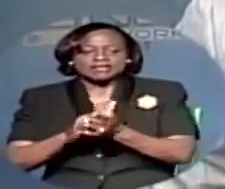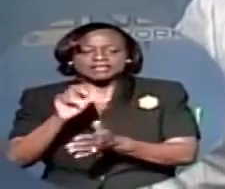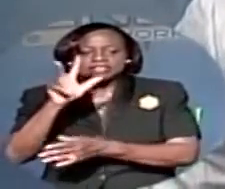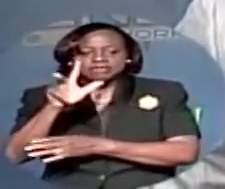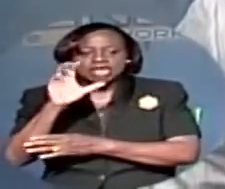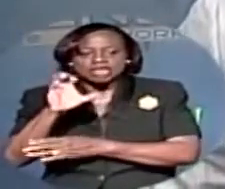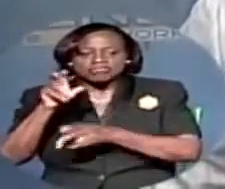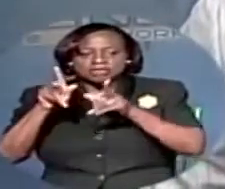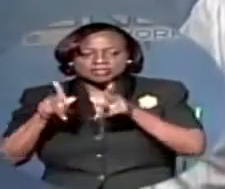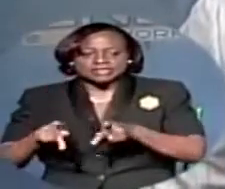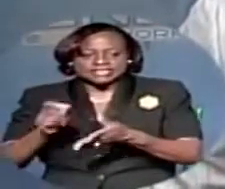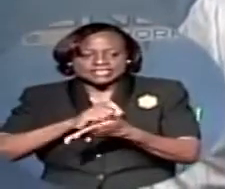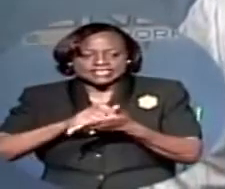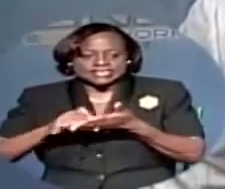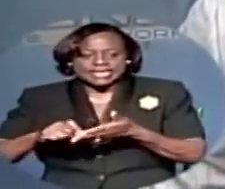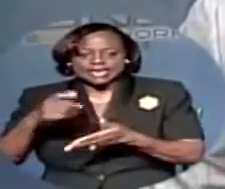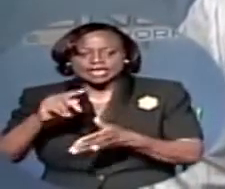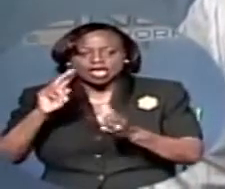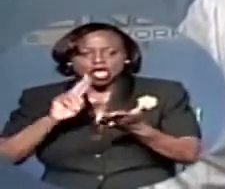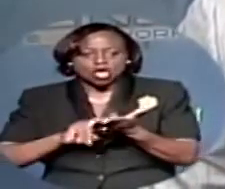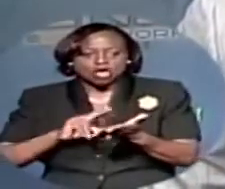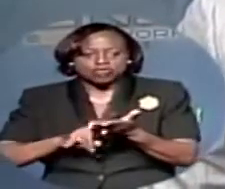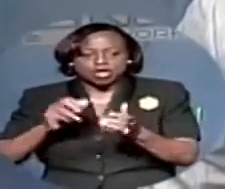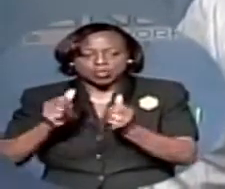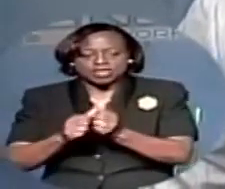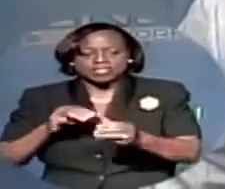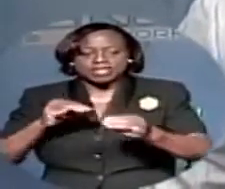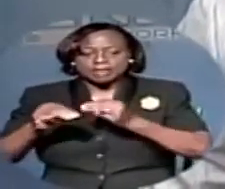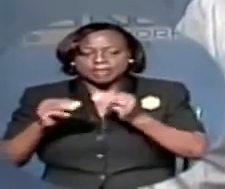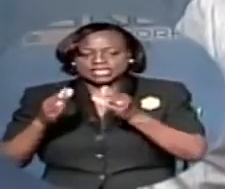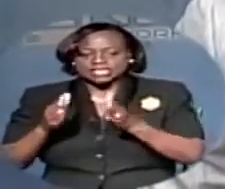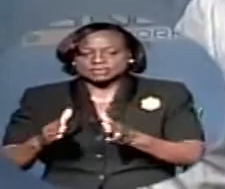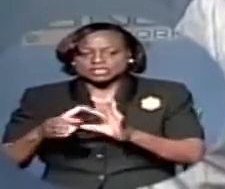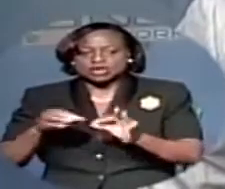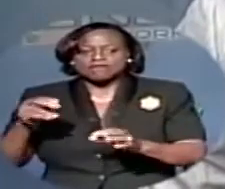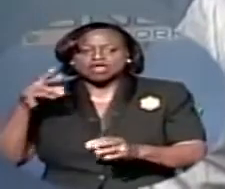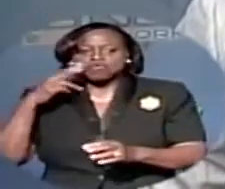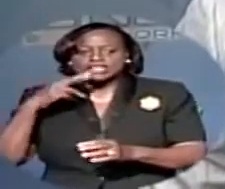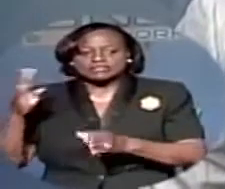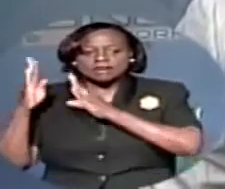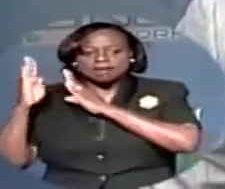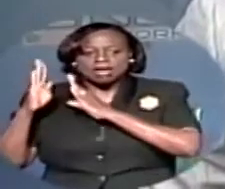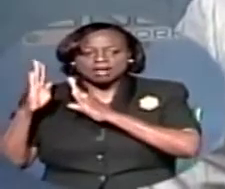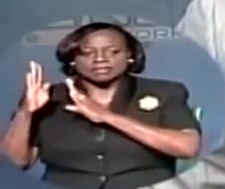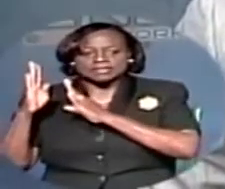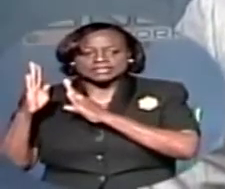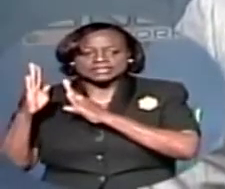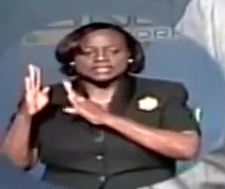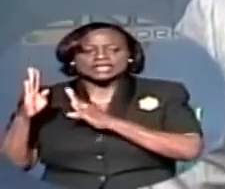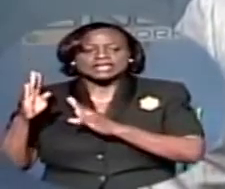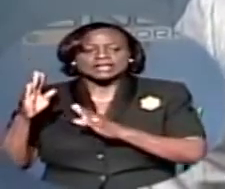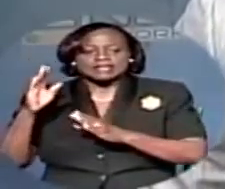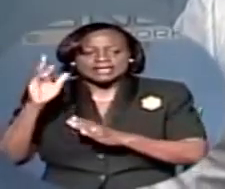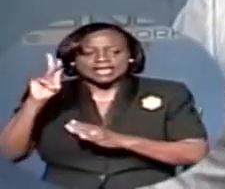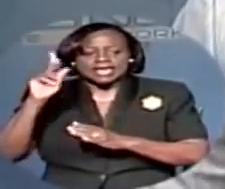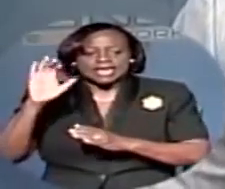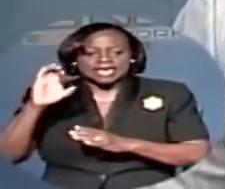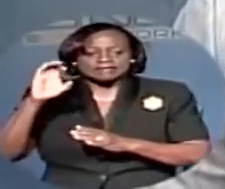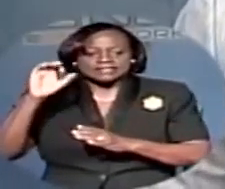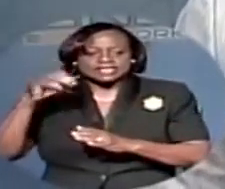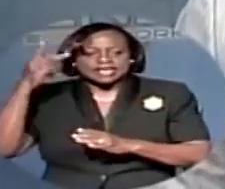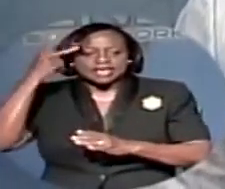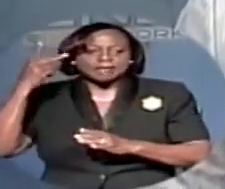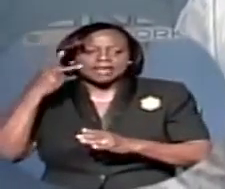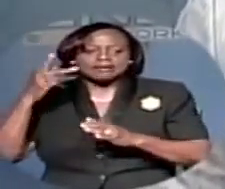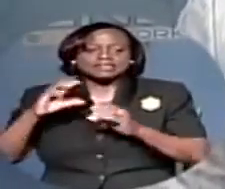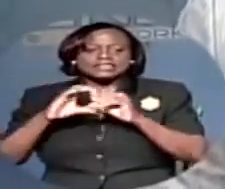KFC signed a five-year contract with management of Restaurants Bahamas Limited, KFC's parent company, at the Ministry of